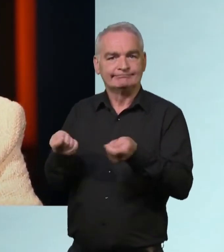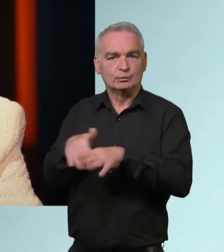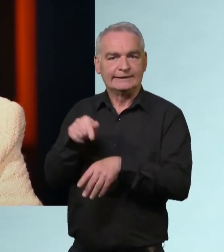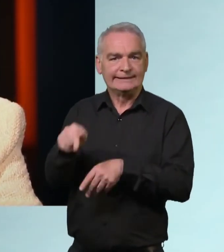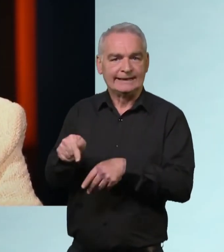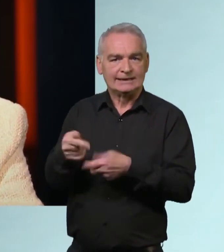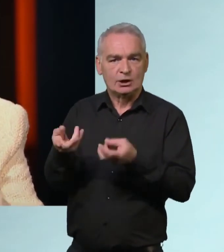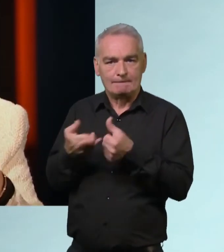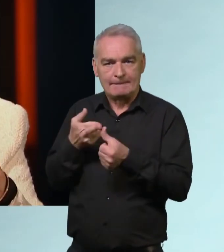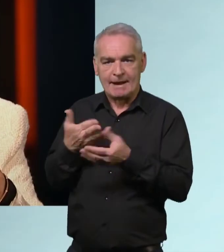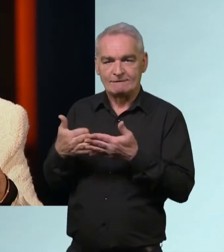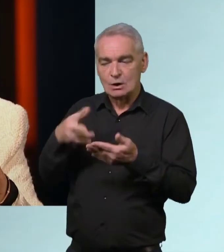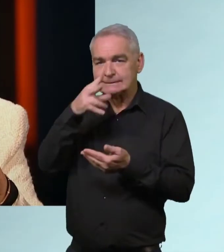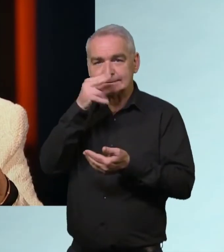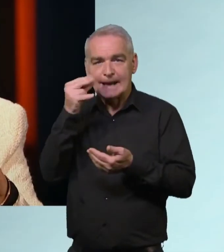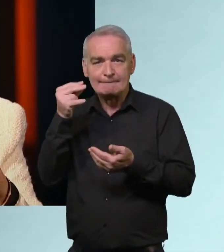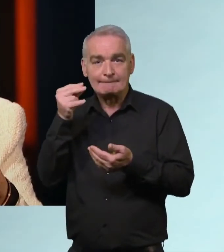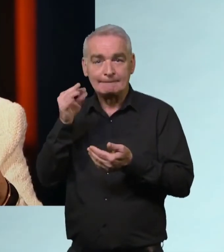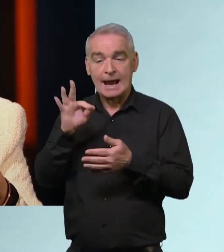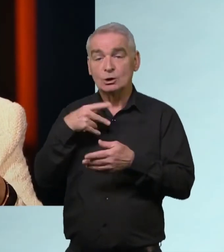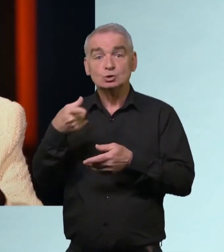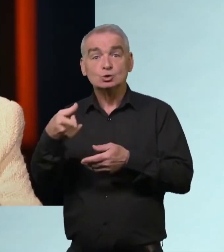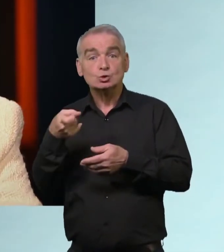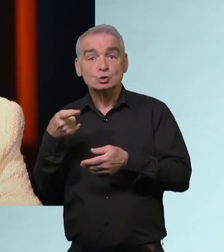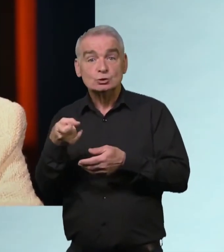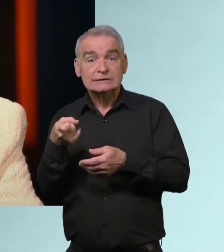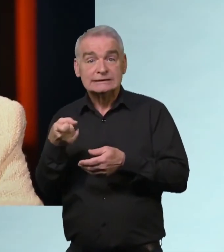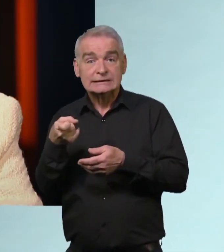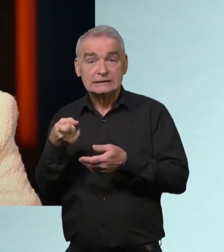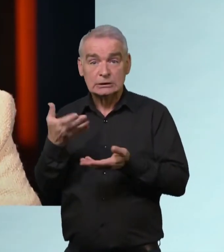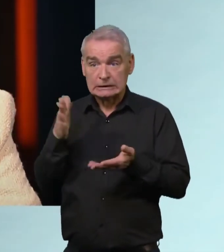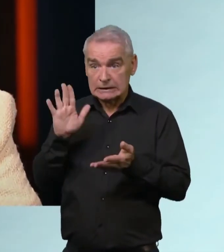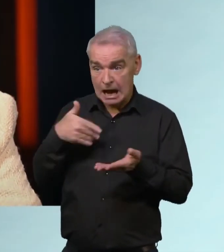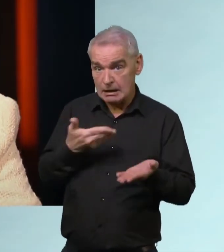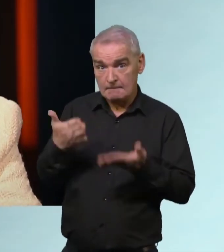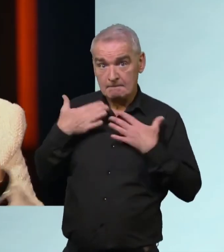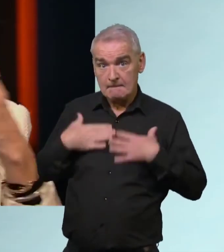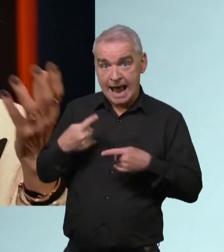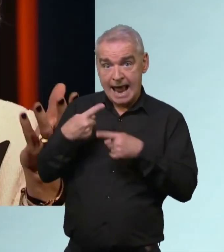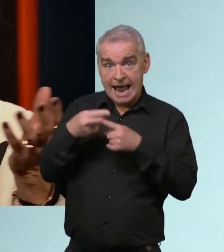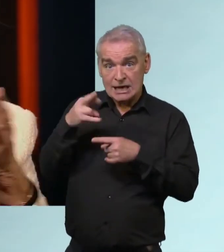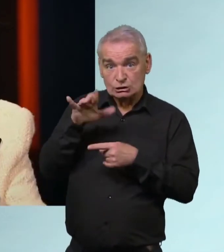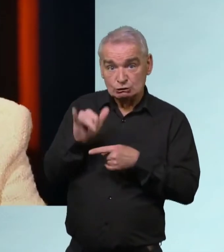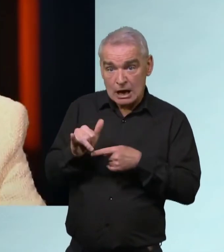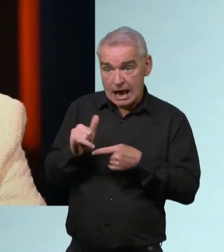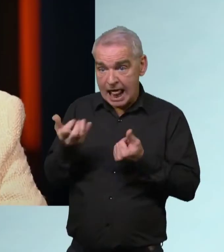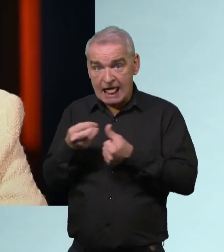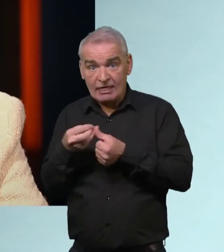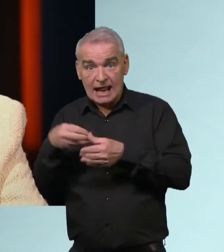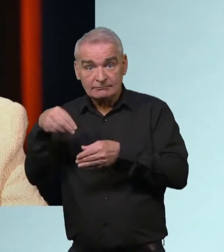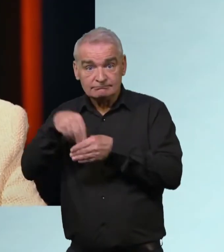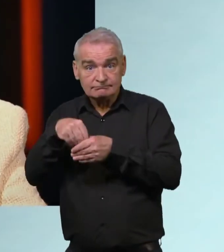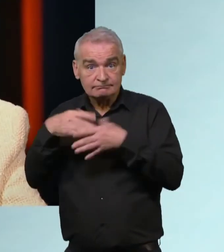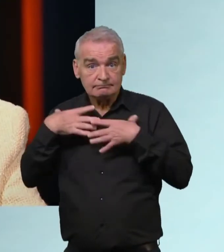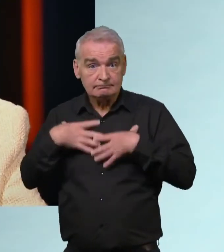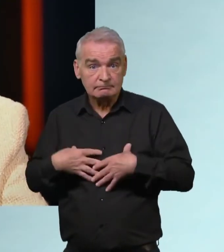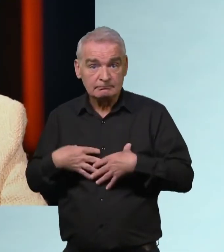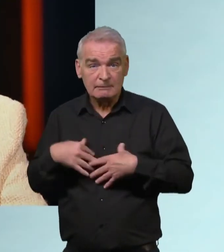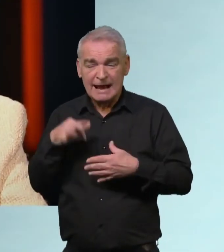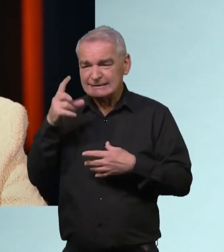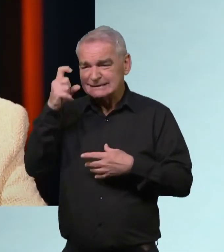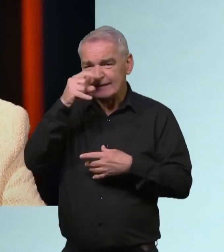for example, if it's a shooting, I'd have to say, well, is there any way we can get the body x-rayed? Is there anything? And if, or if there was a problem